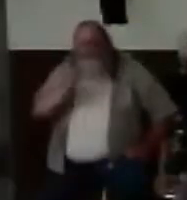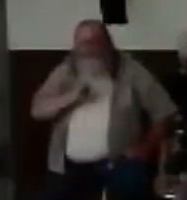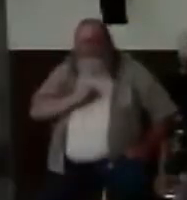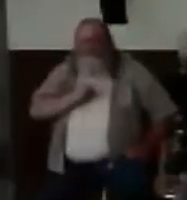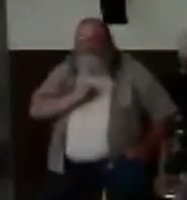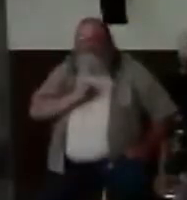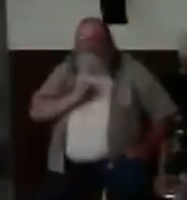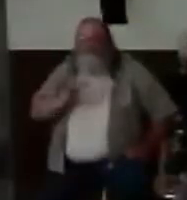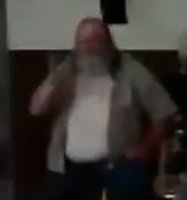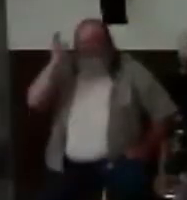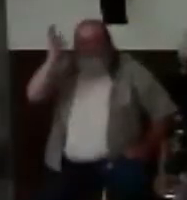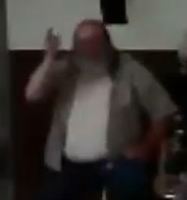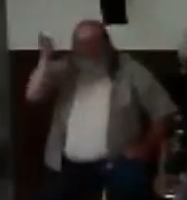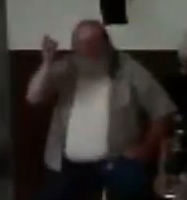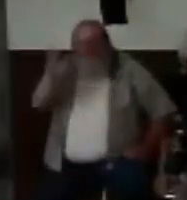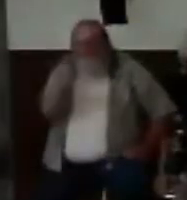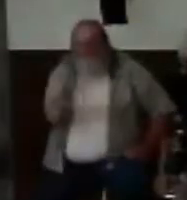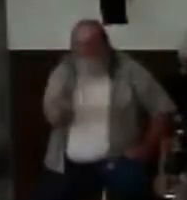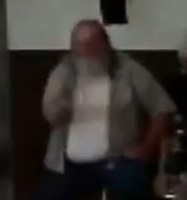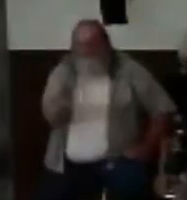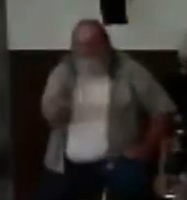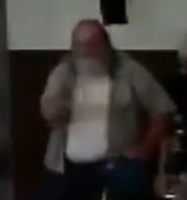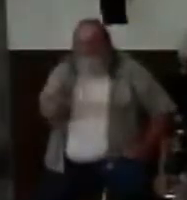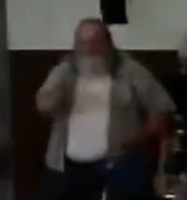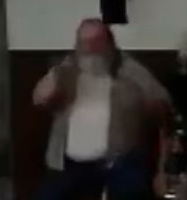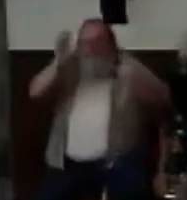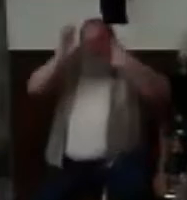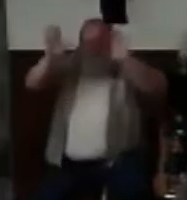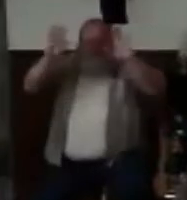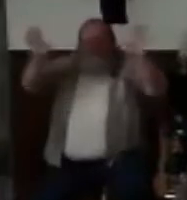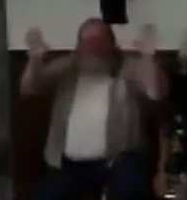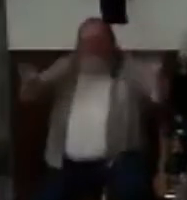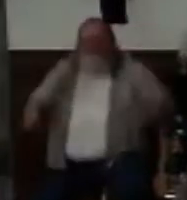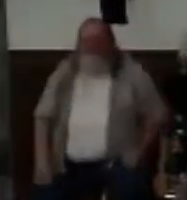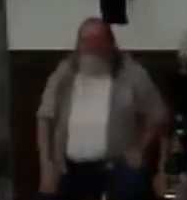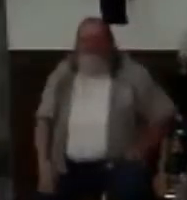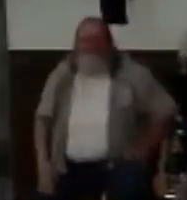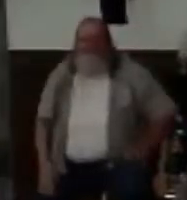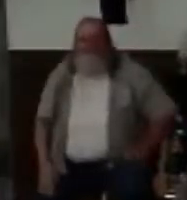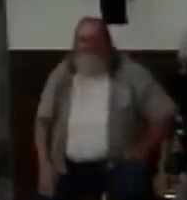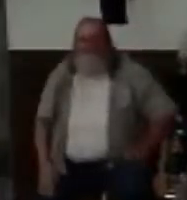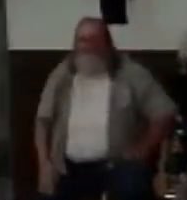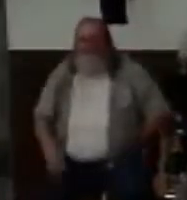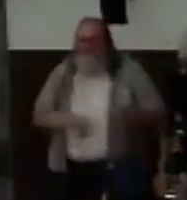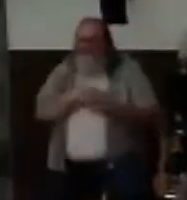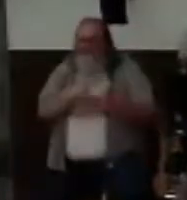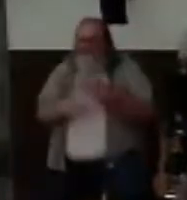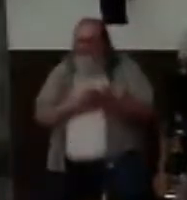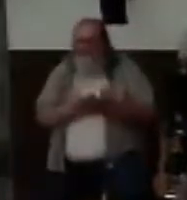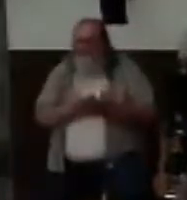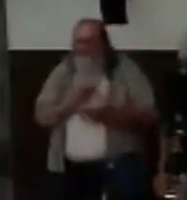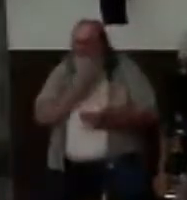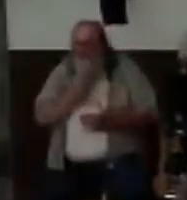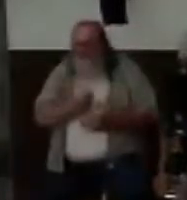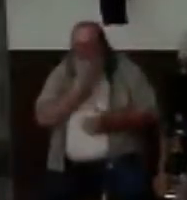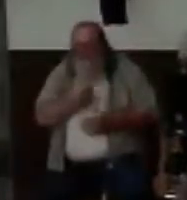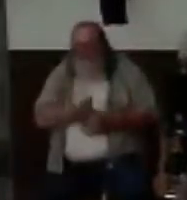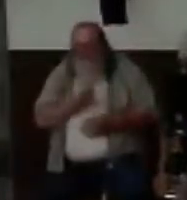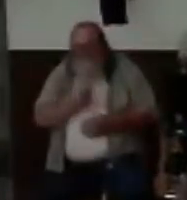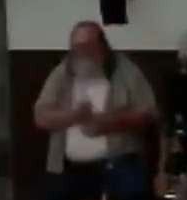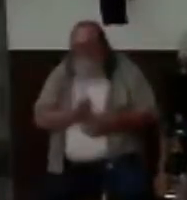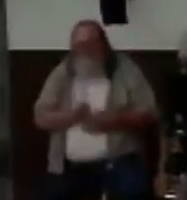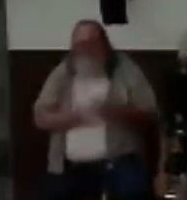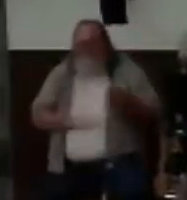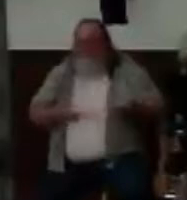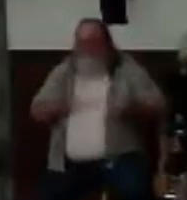before I had started this research. So it was just a study that I was doing. But all of the Jewish festivals have deep-rooted meaning